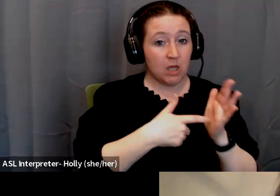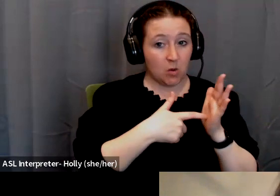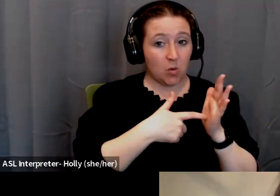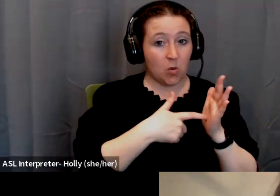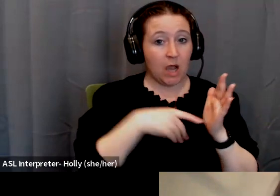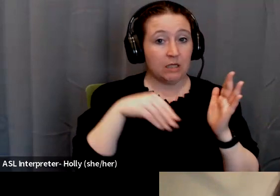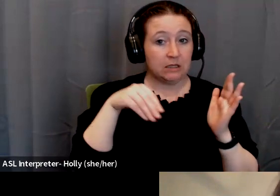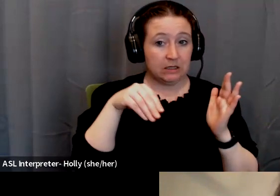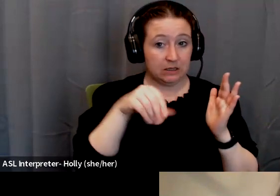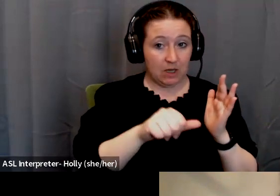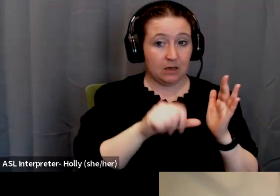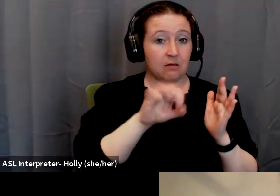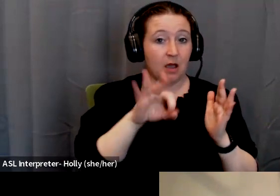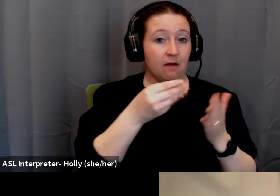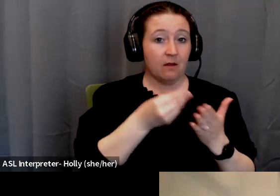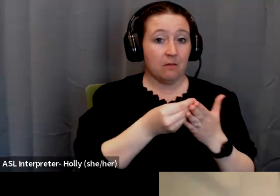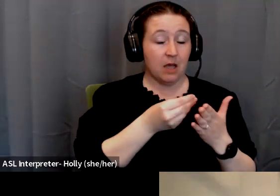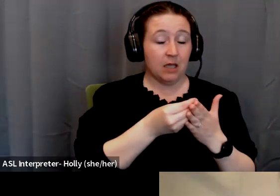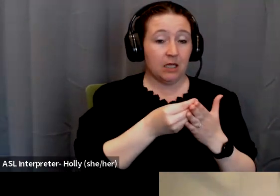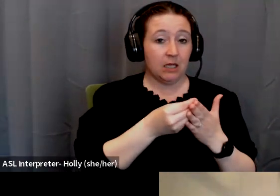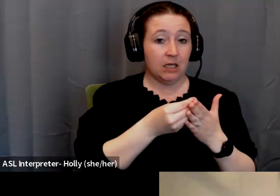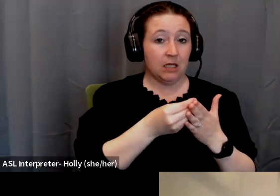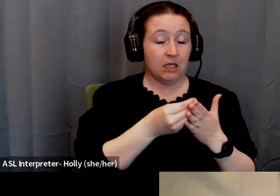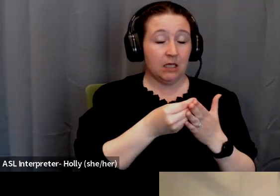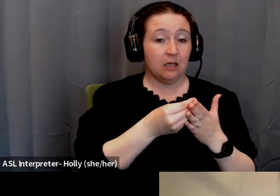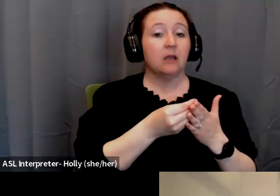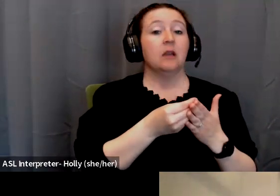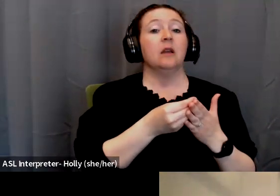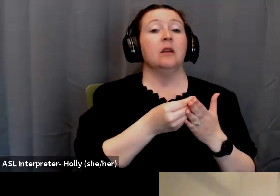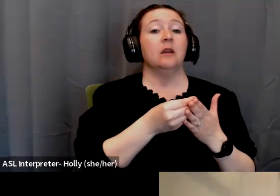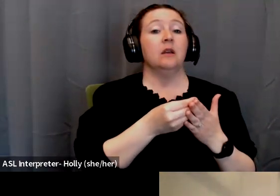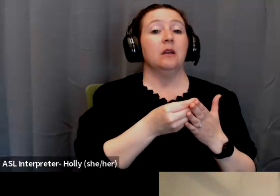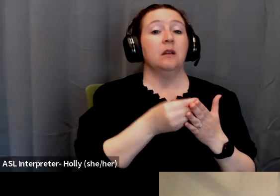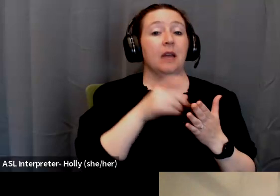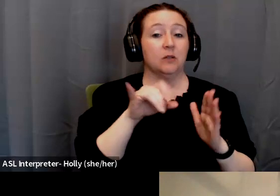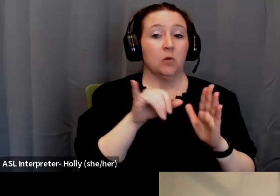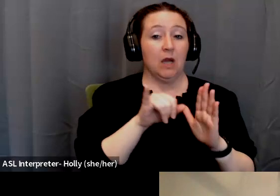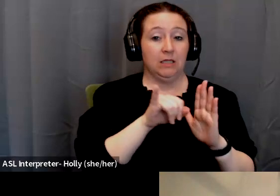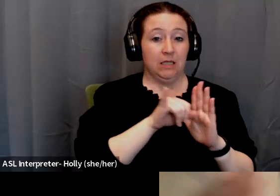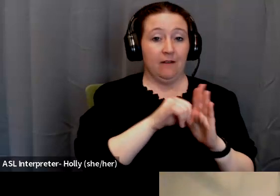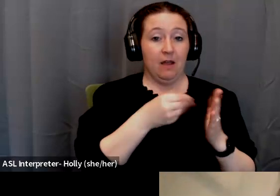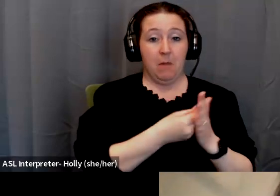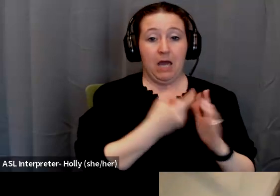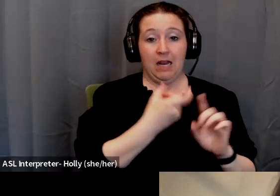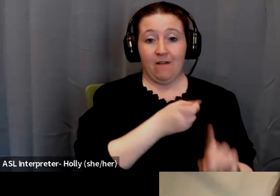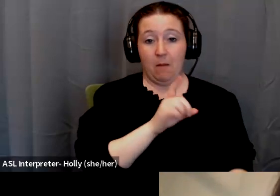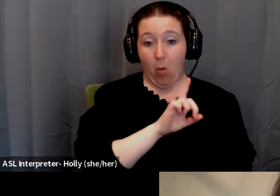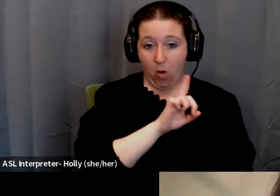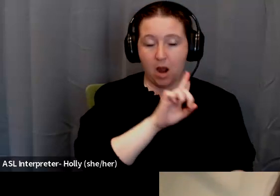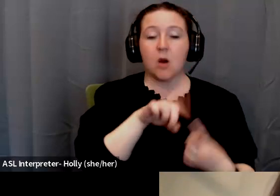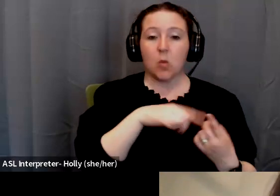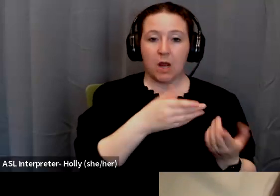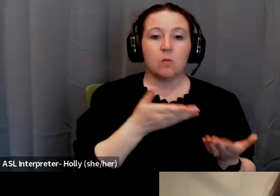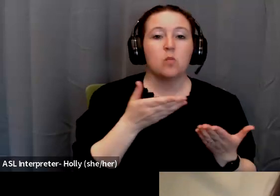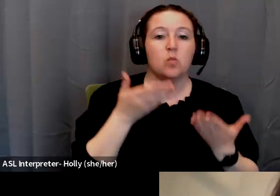spending of money, that it needs to identify the source of the funding when it's presented